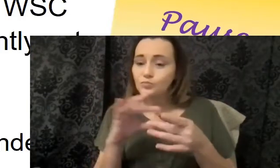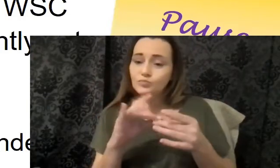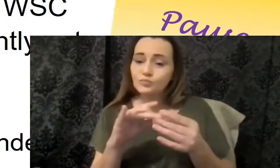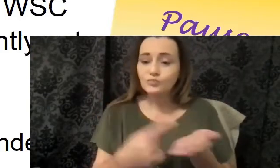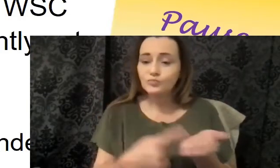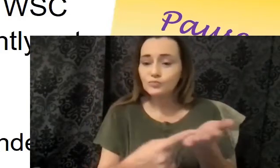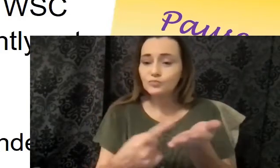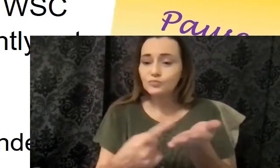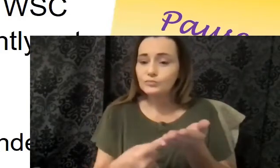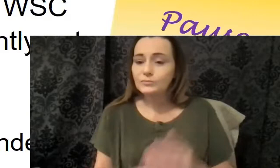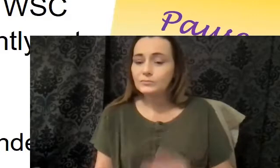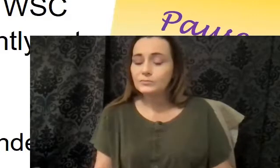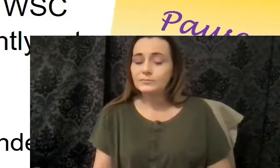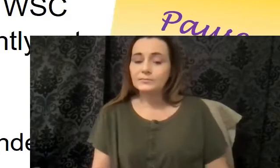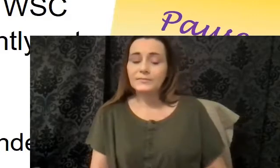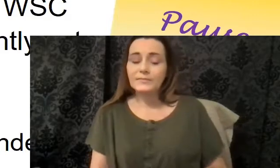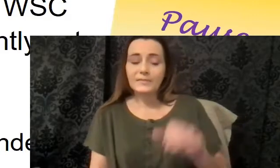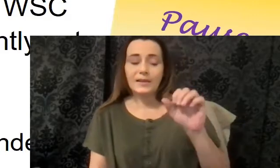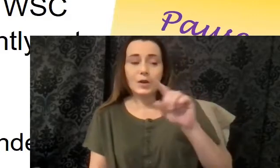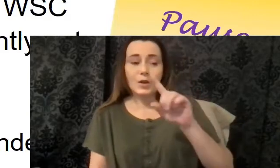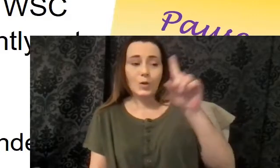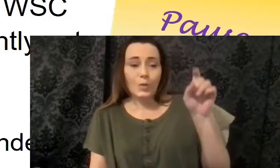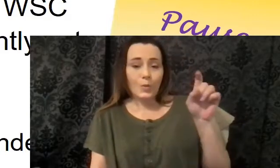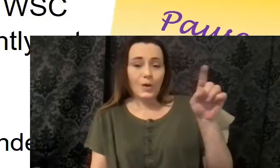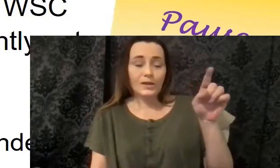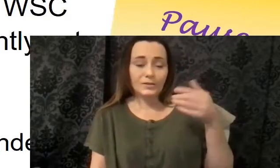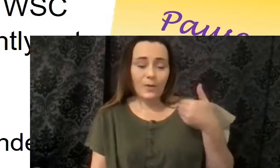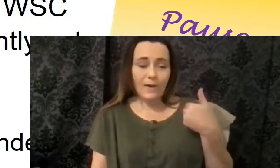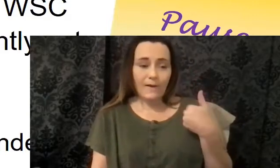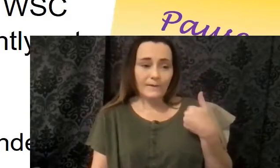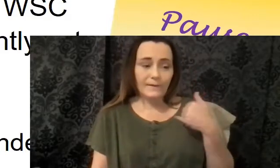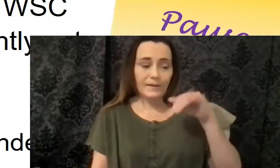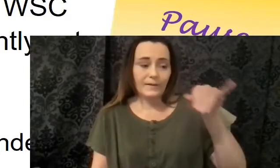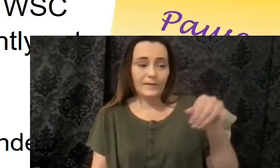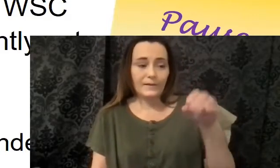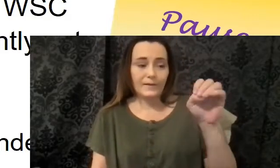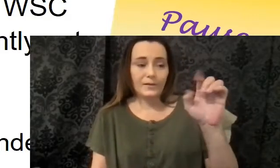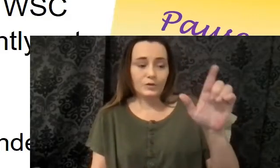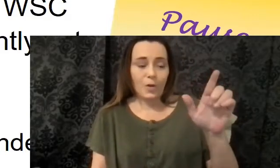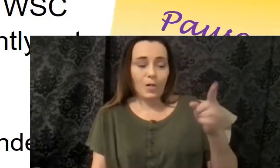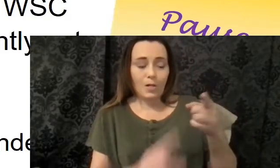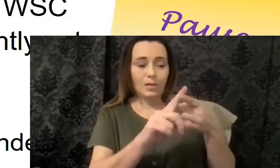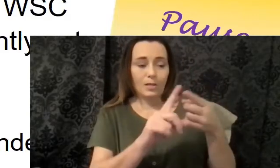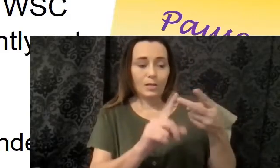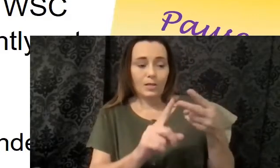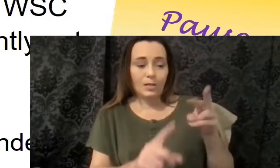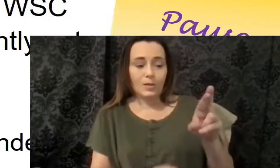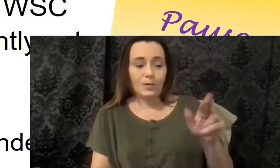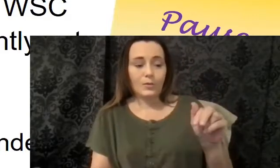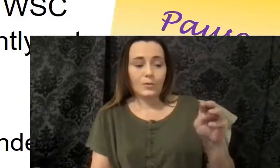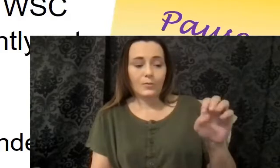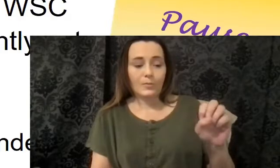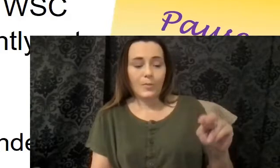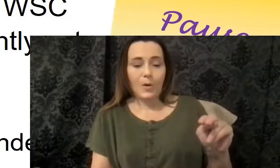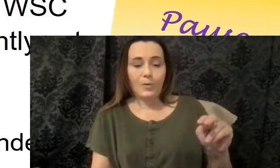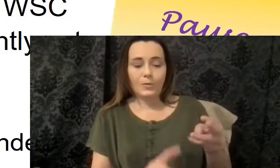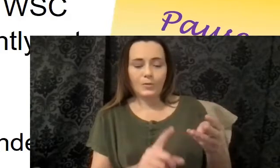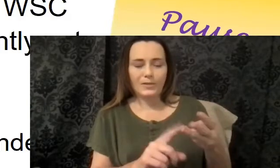All right, questions. We got first Joel, Ramon, and Lee.